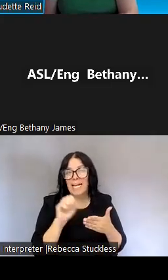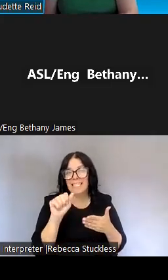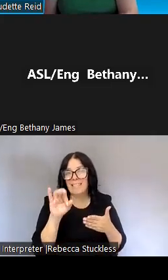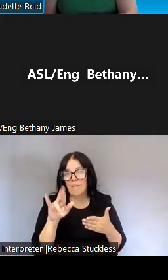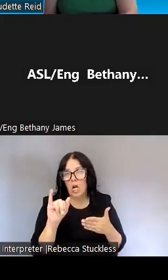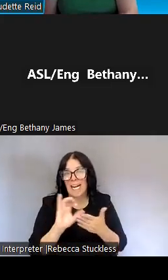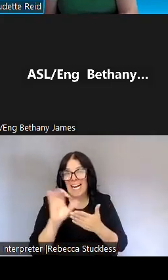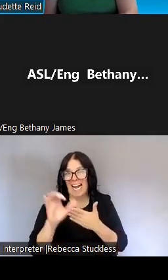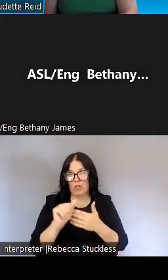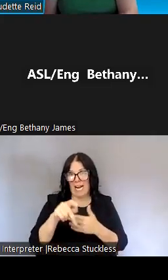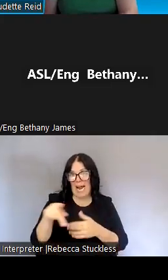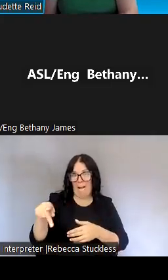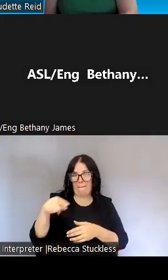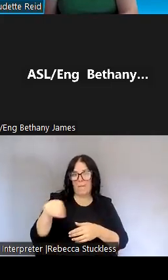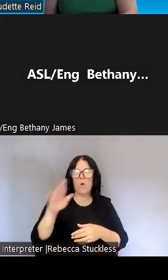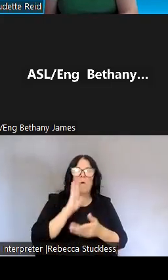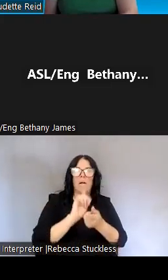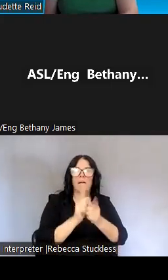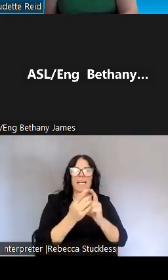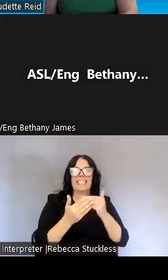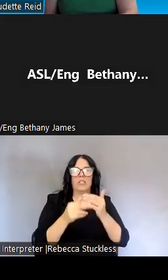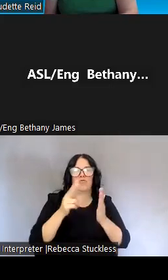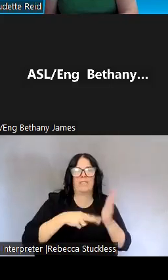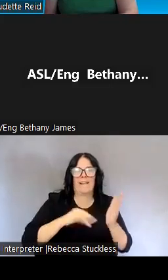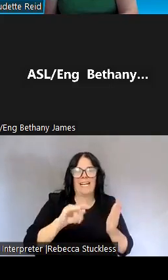text easier to read in low light.